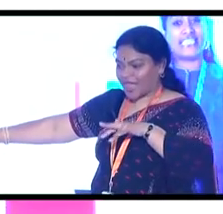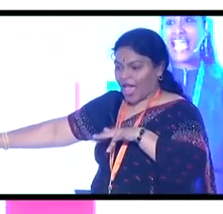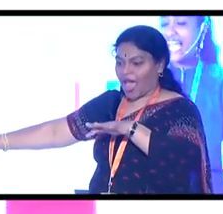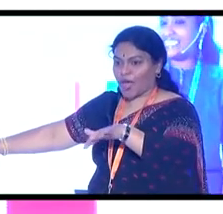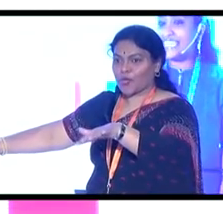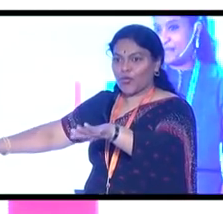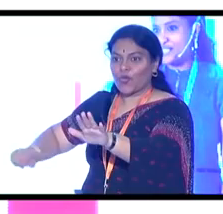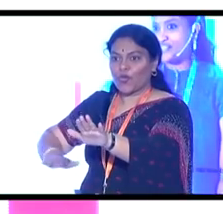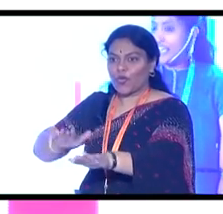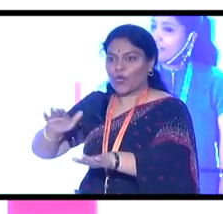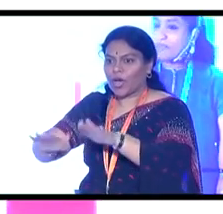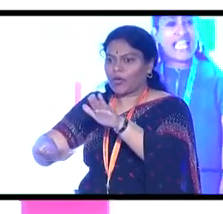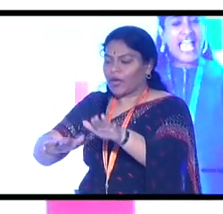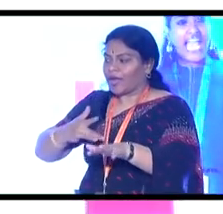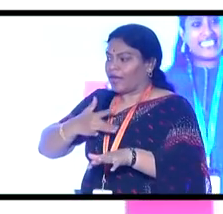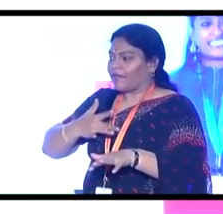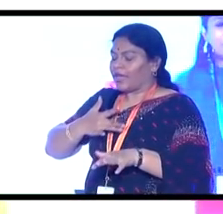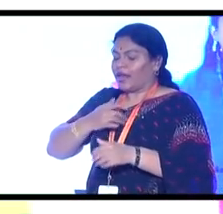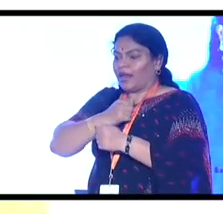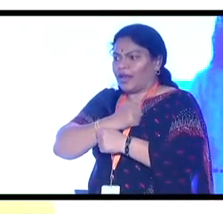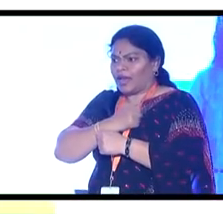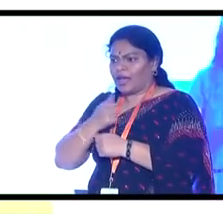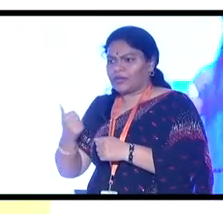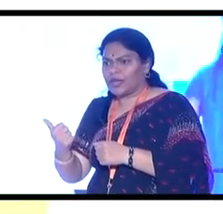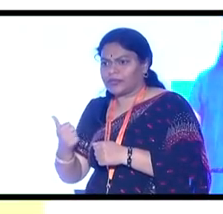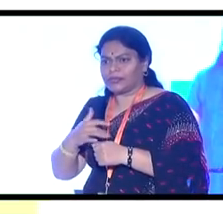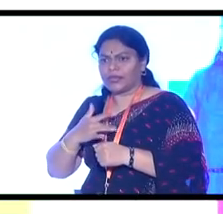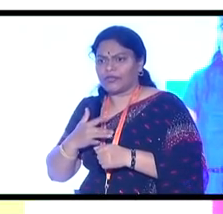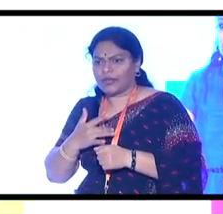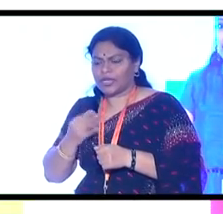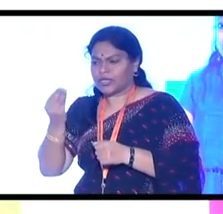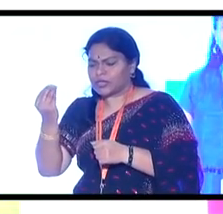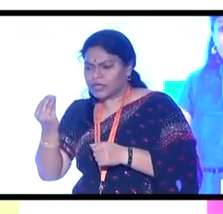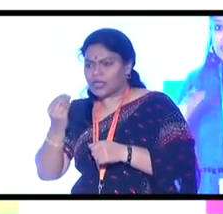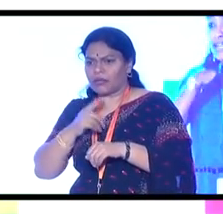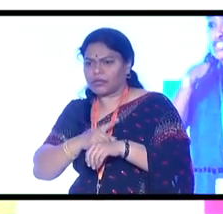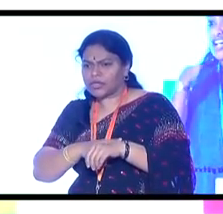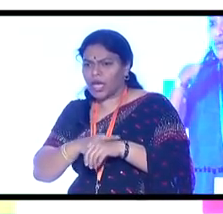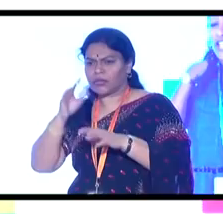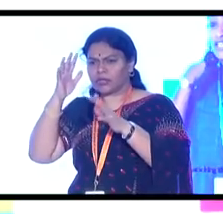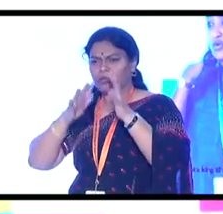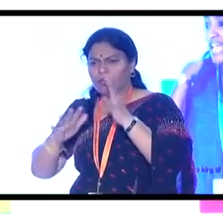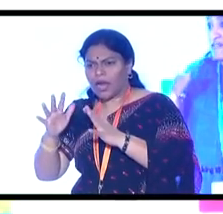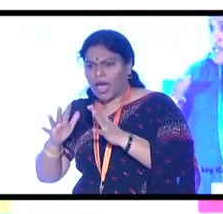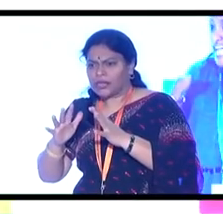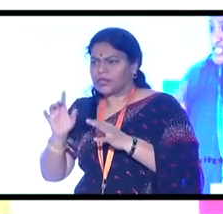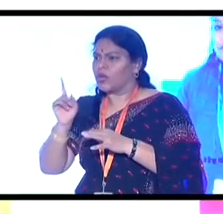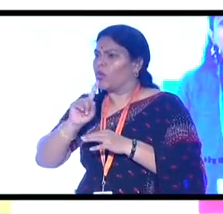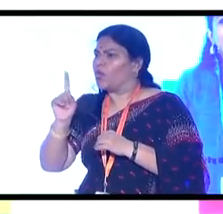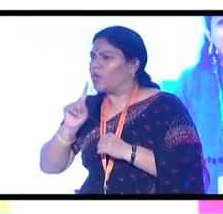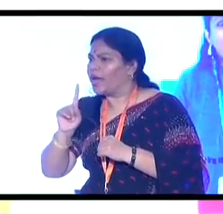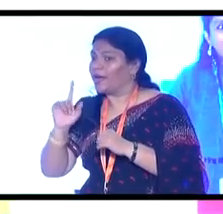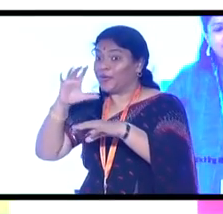person and telling them that you love them. And sometimes, you know, as friends, we always make these plans. Macha, where are you? We have to catch